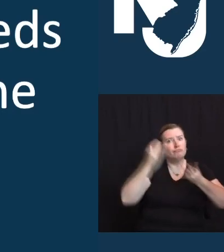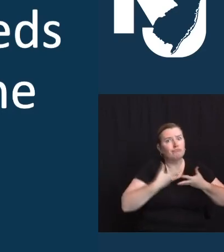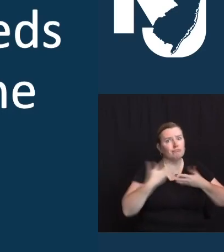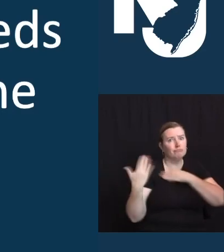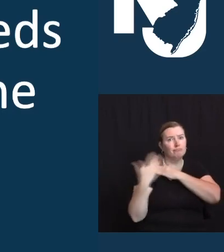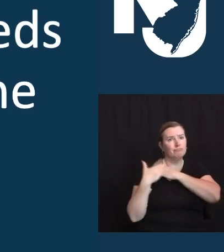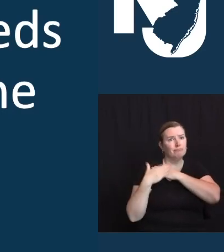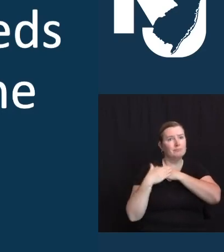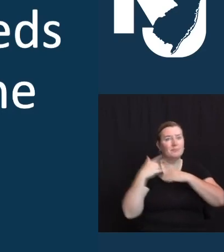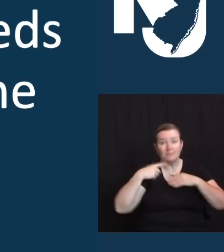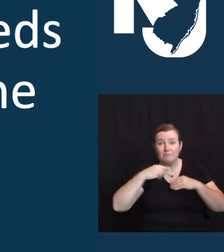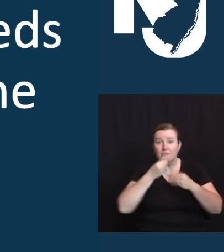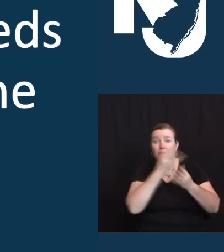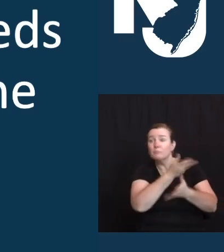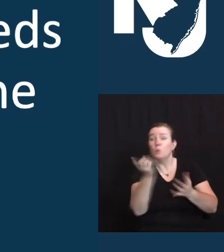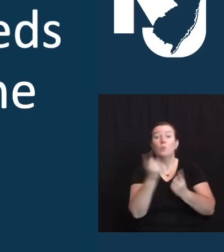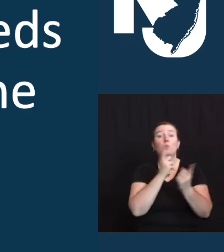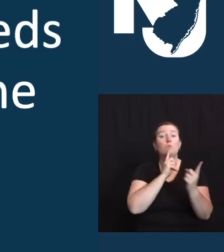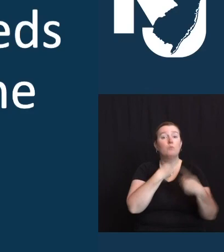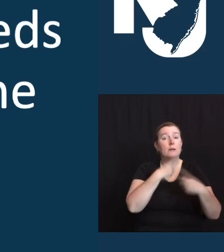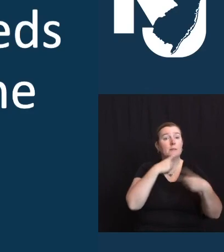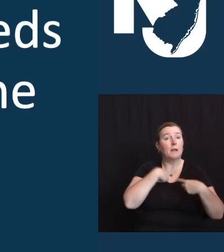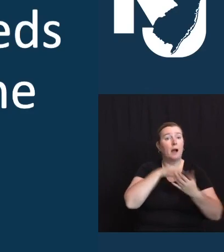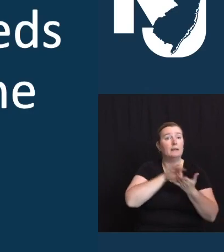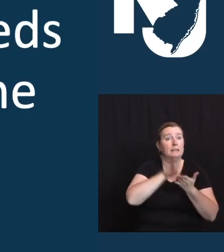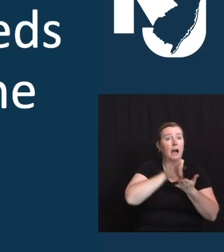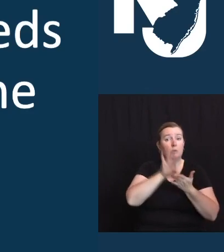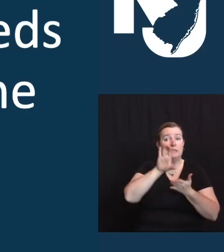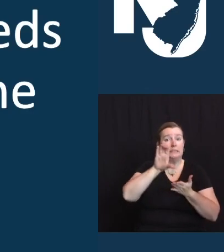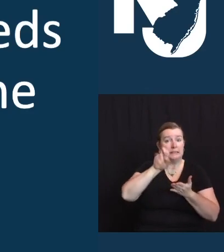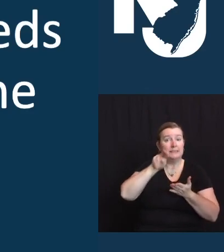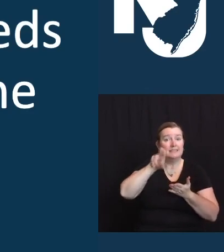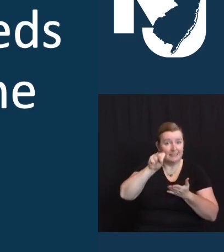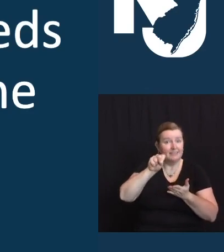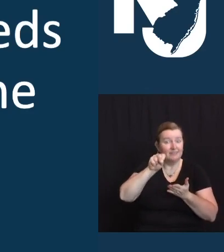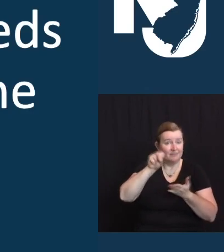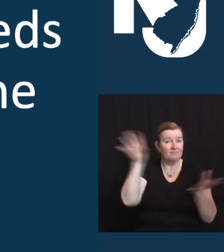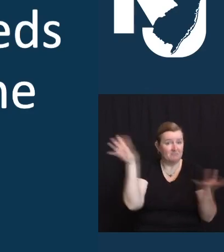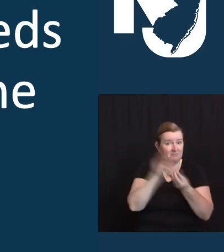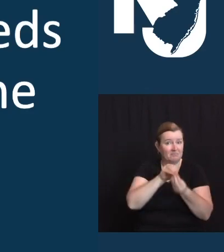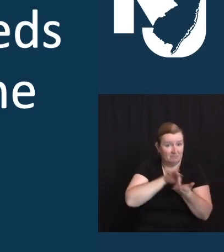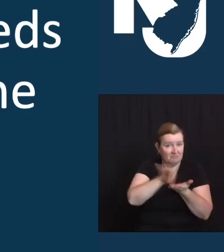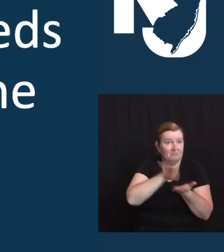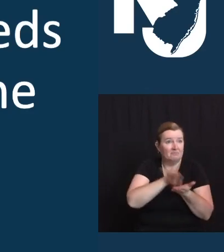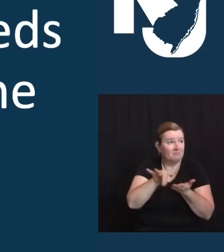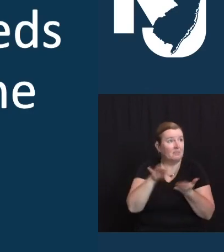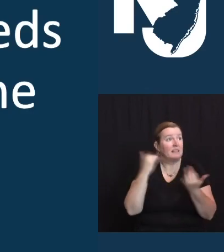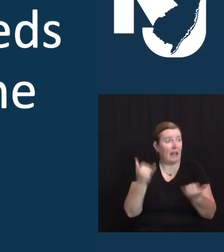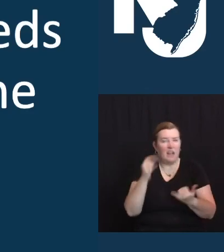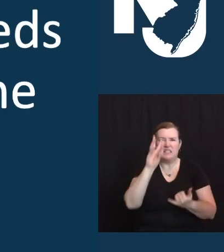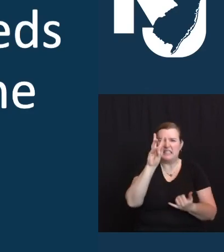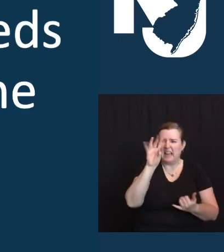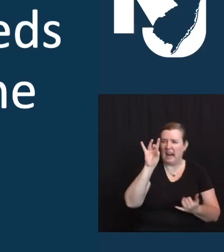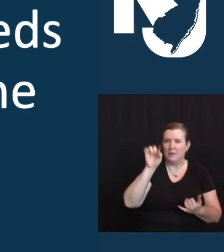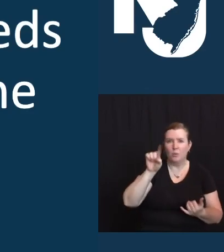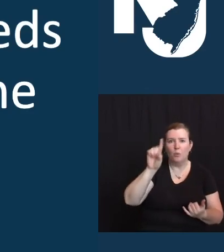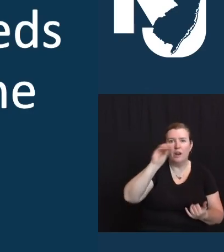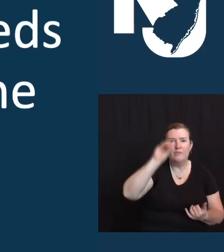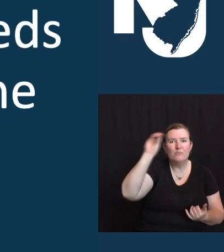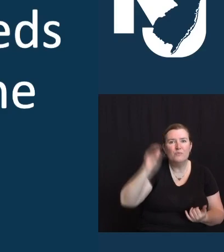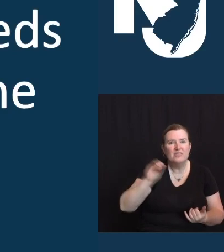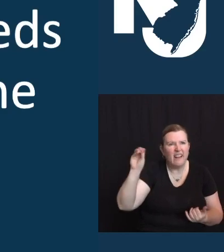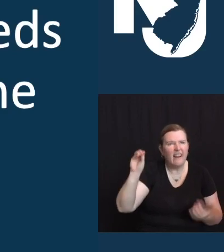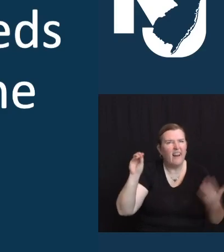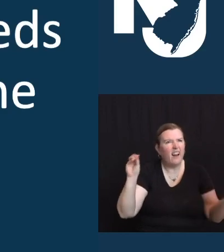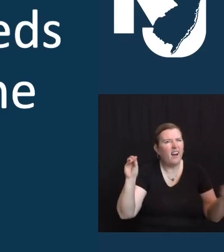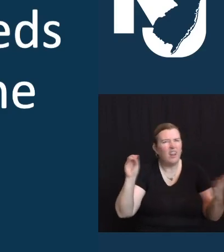2020 census, New Jersey's current self-response rate of 68.1% is the highest we have